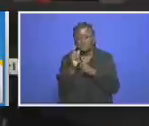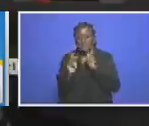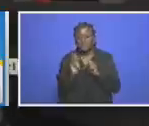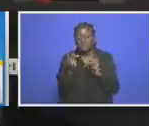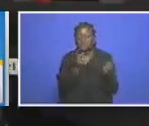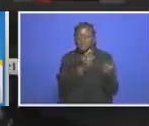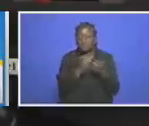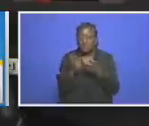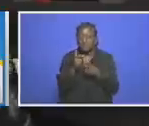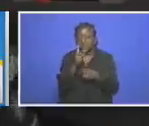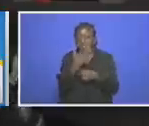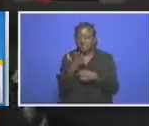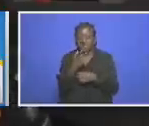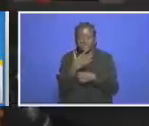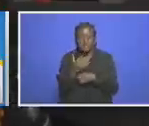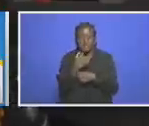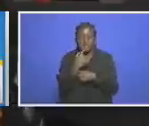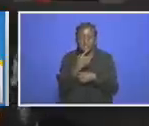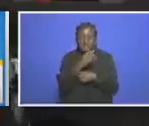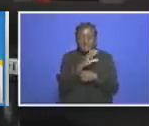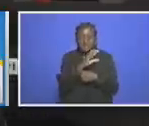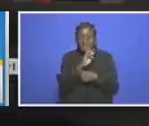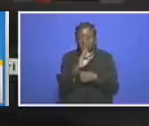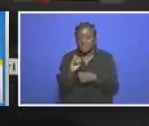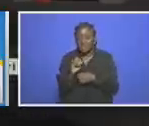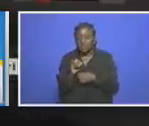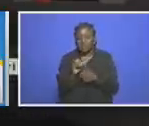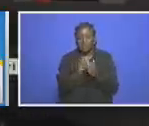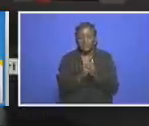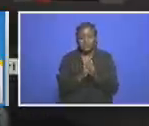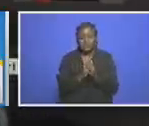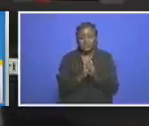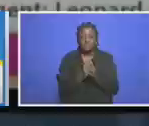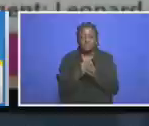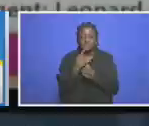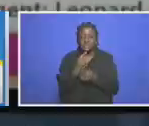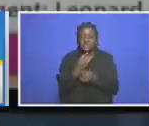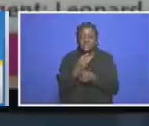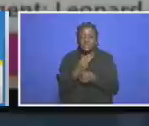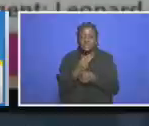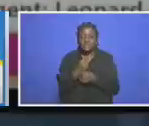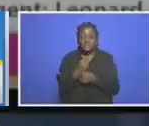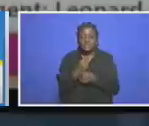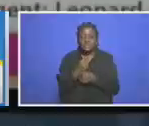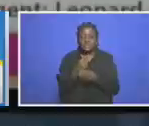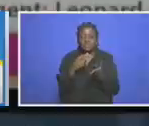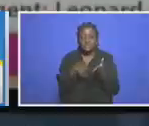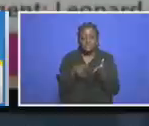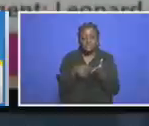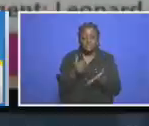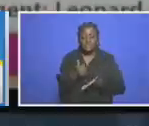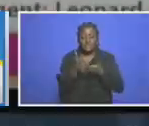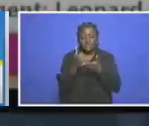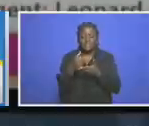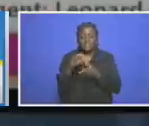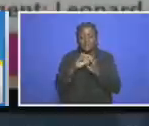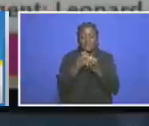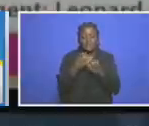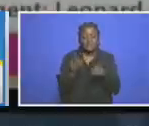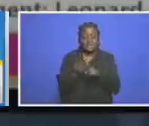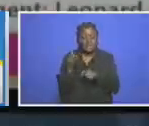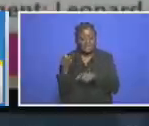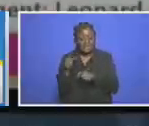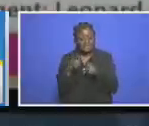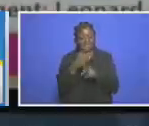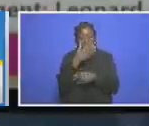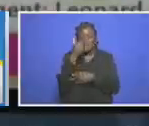that they say. CEO Marcian Cash says research is helping companies like his to better service